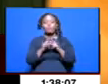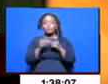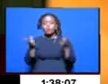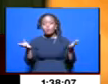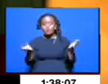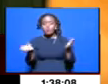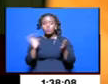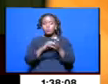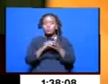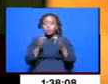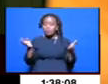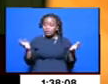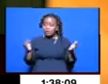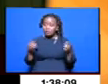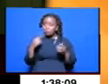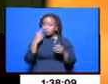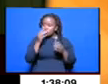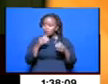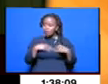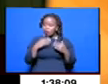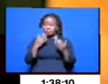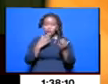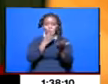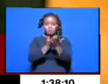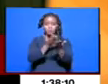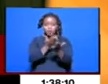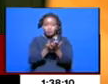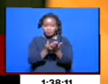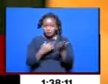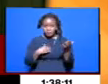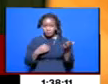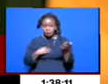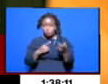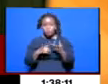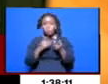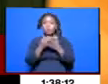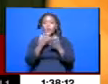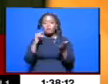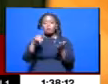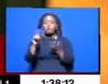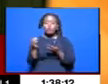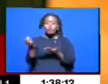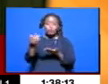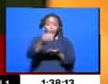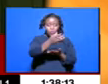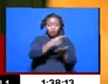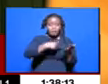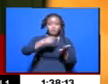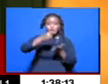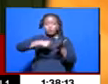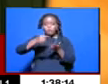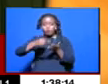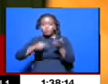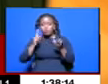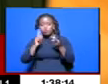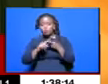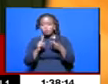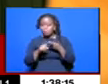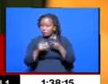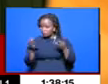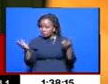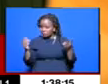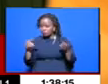with that proposition, because before you collect signatures, there must be something you are offering the